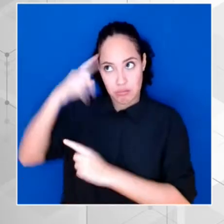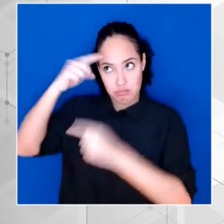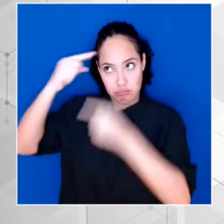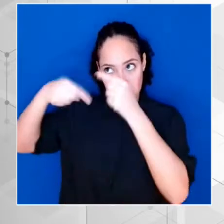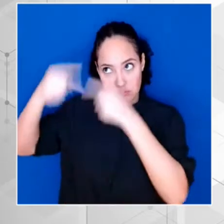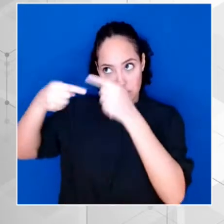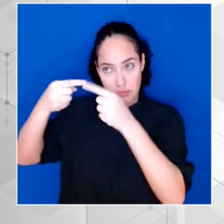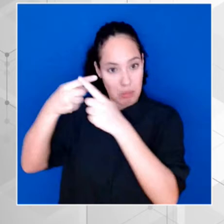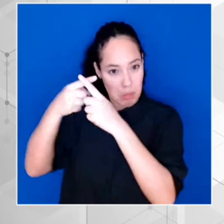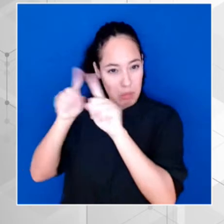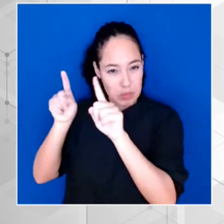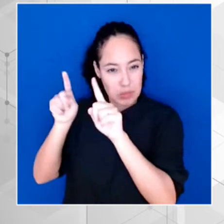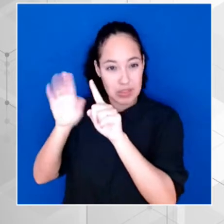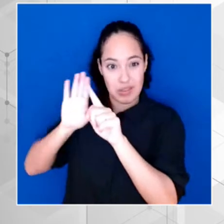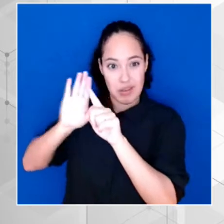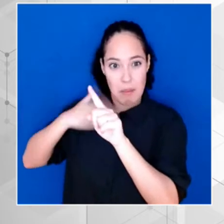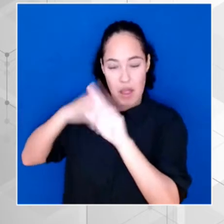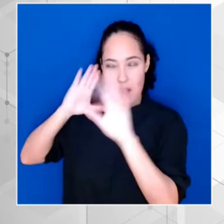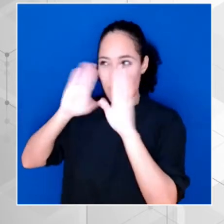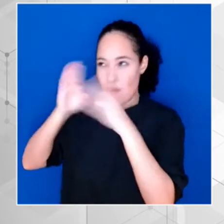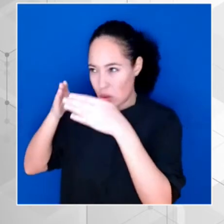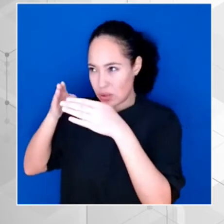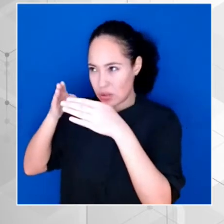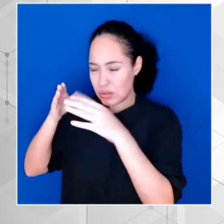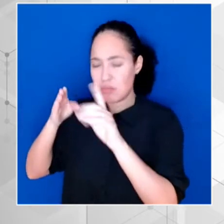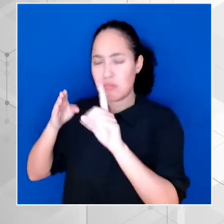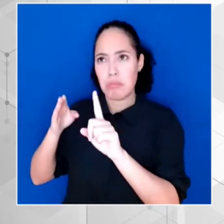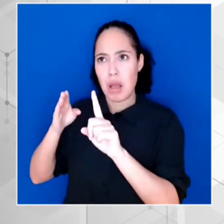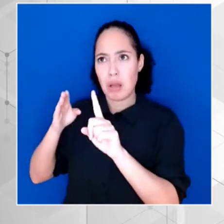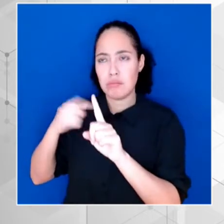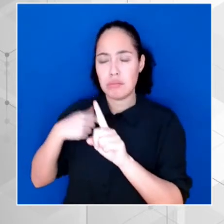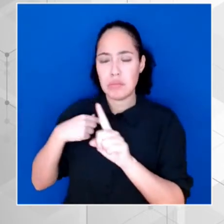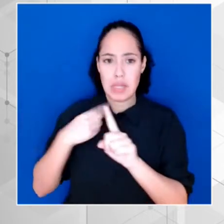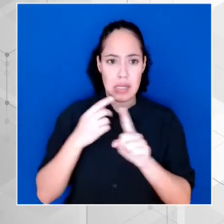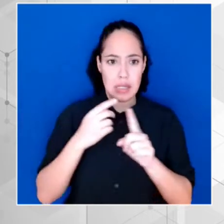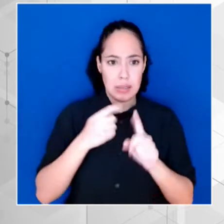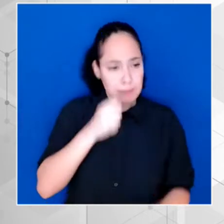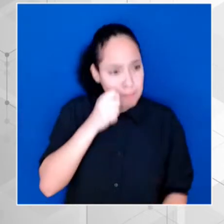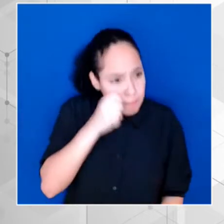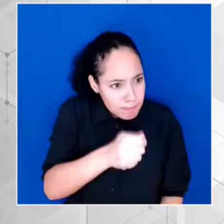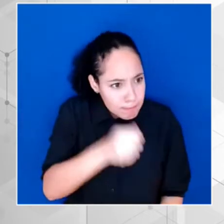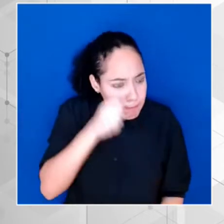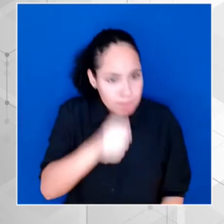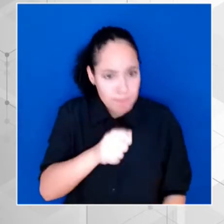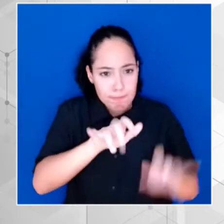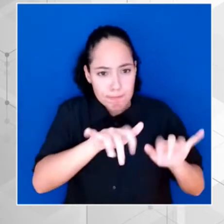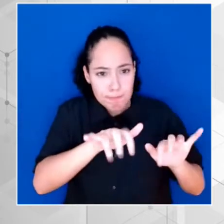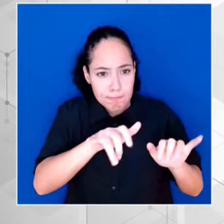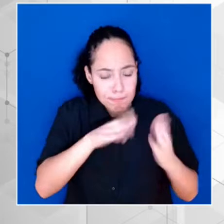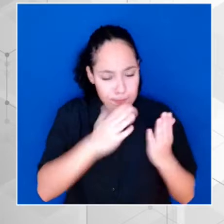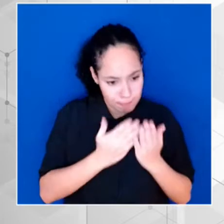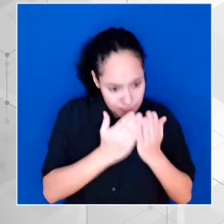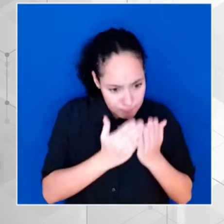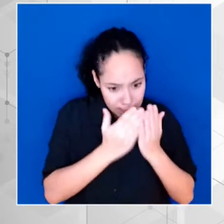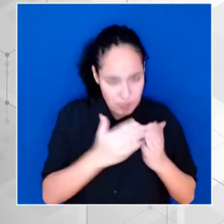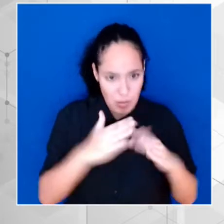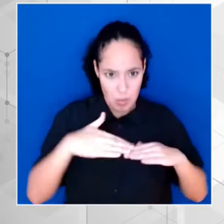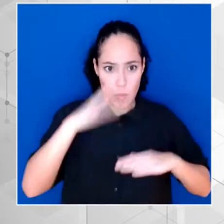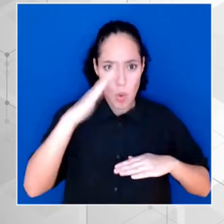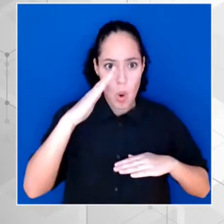up hidden disability, I came across this list. There are so many things that we're not aware of that go